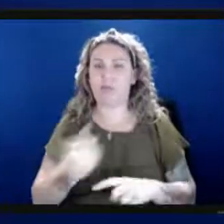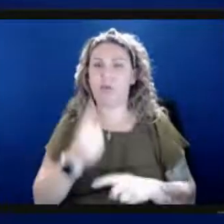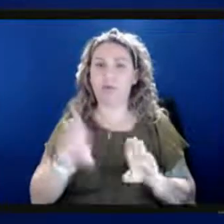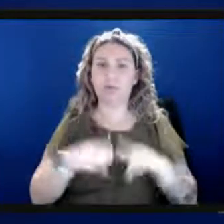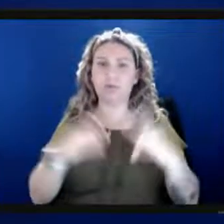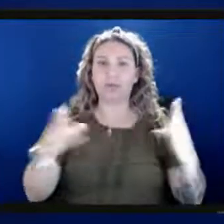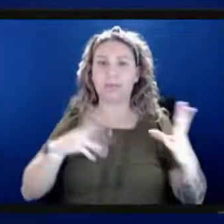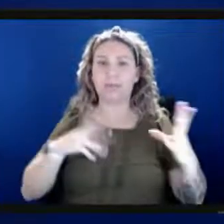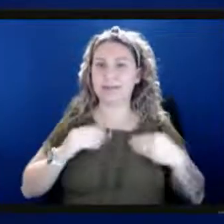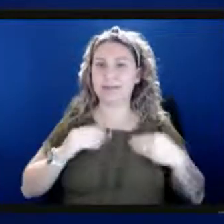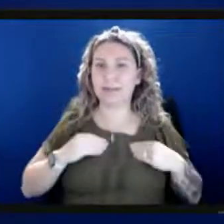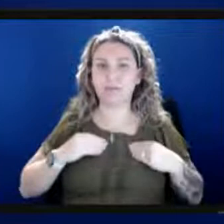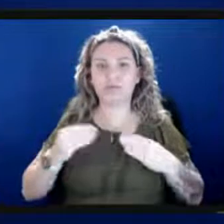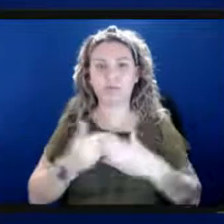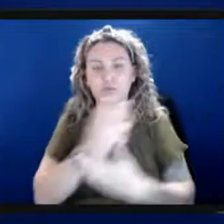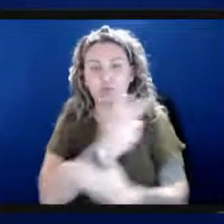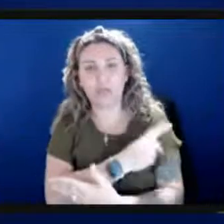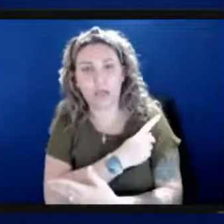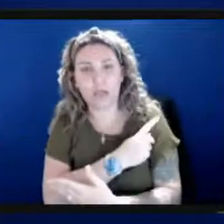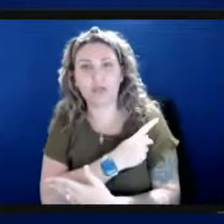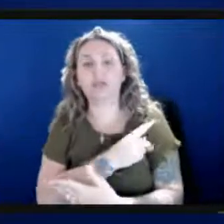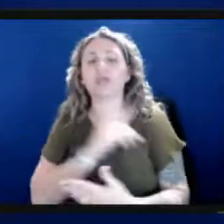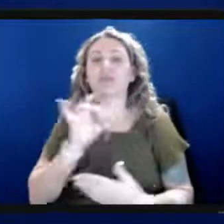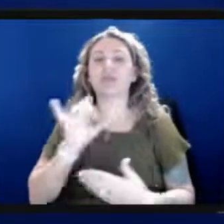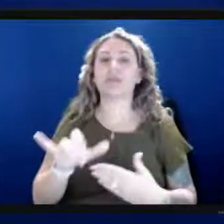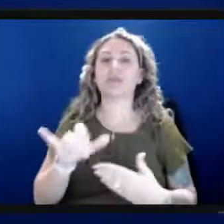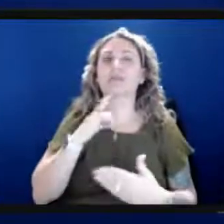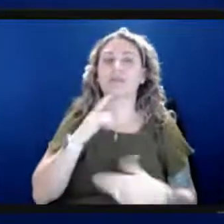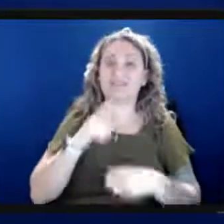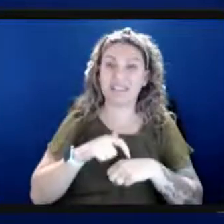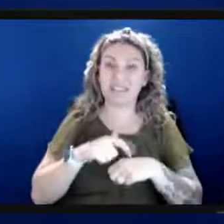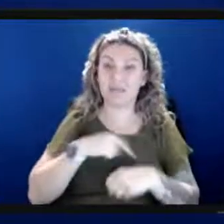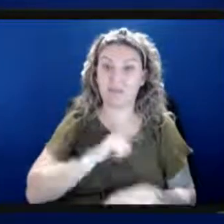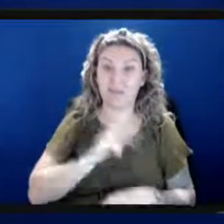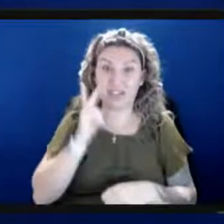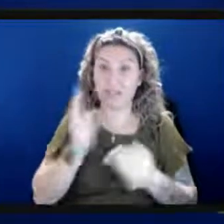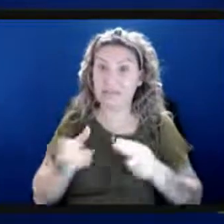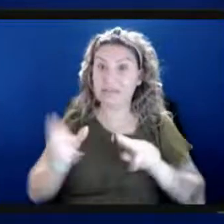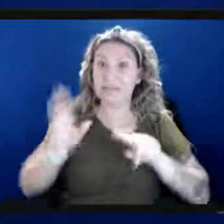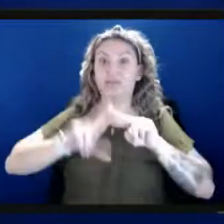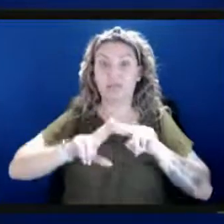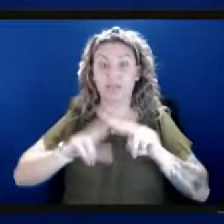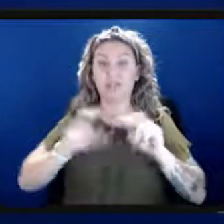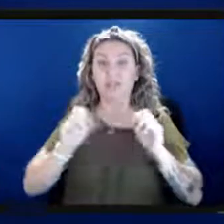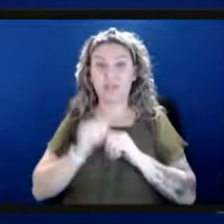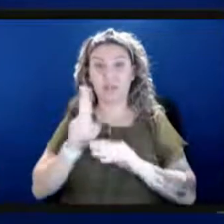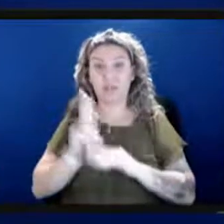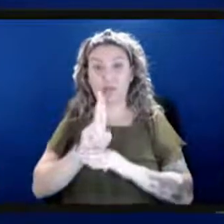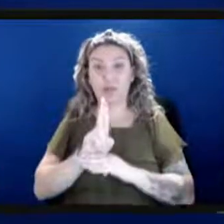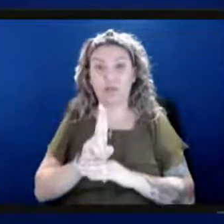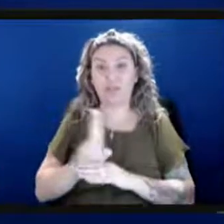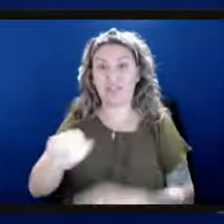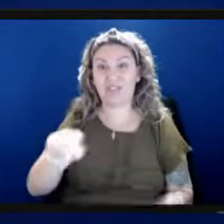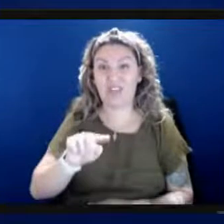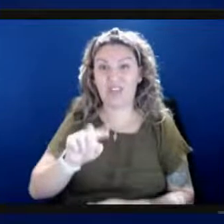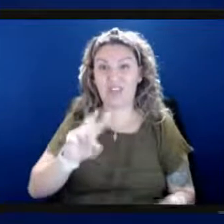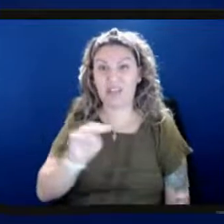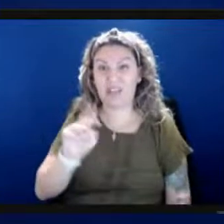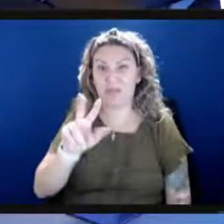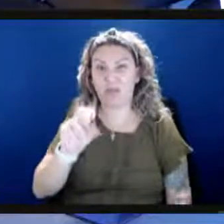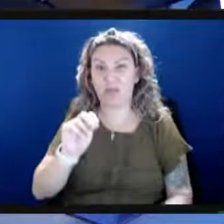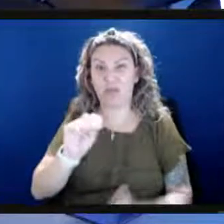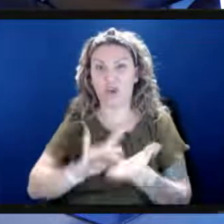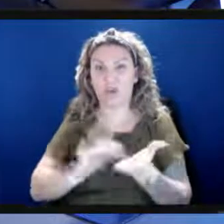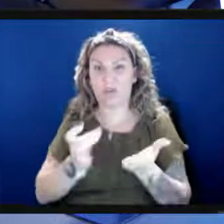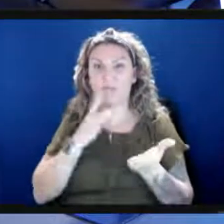at that time, and that was a time when we actually saw an increase in the use of these M30 pills over the street. Okay, so